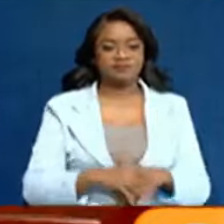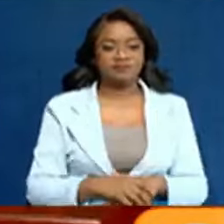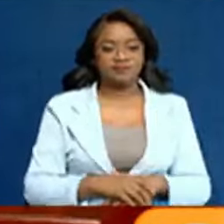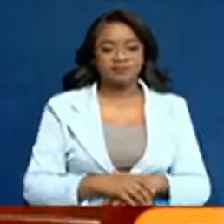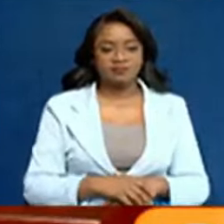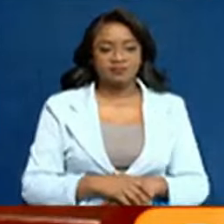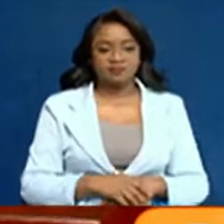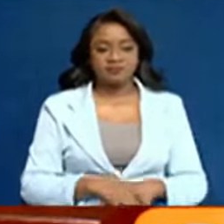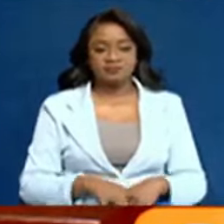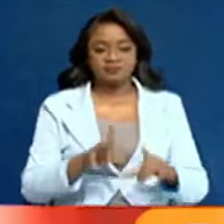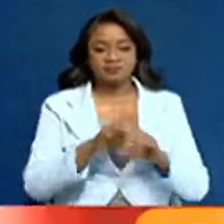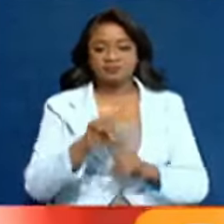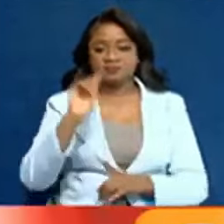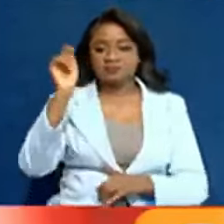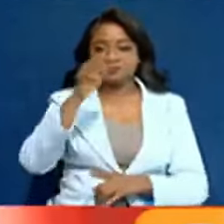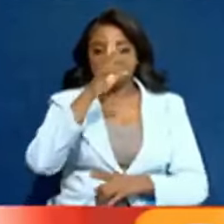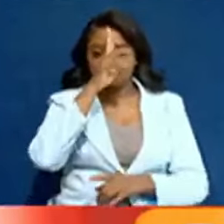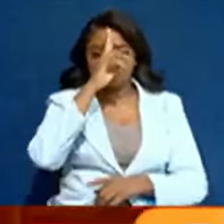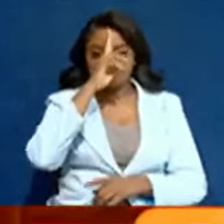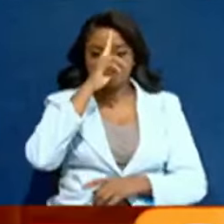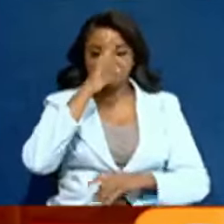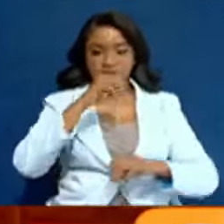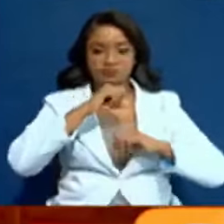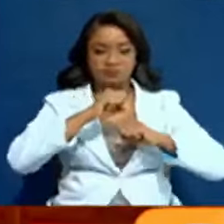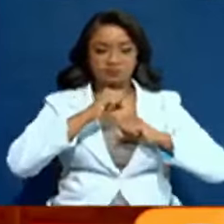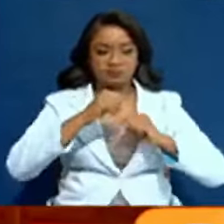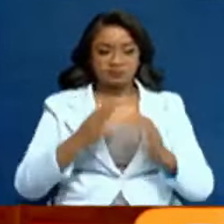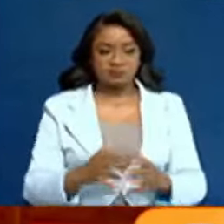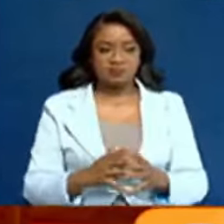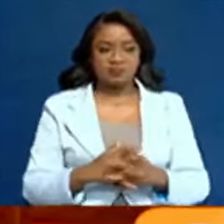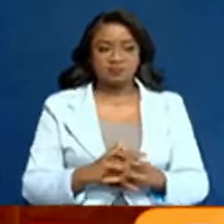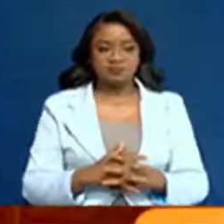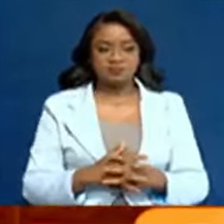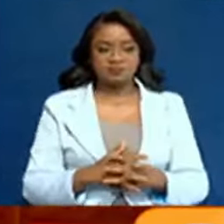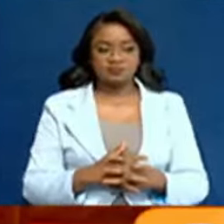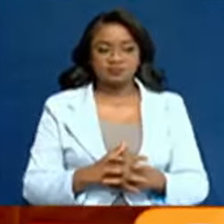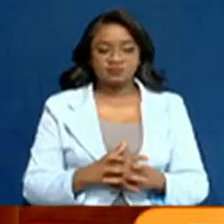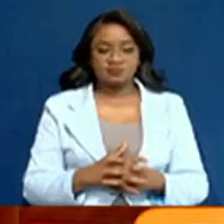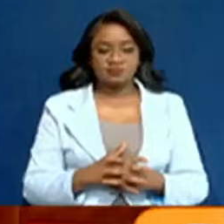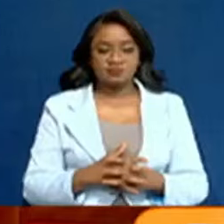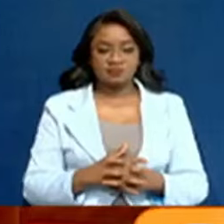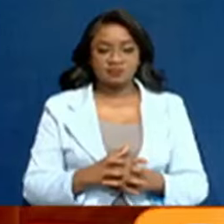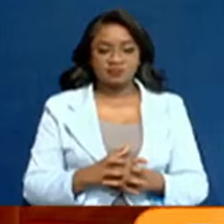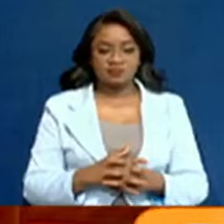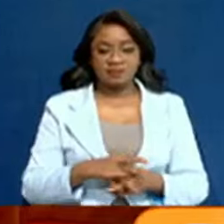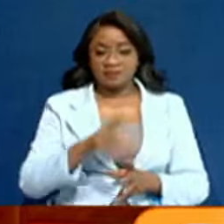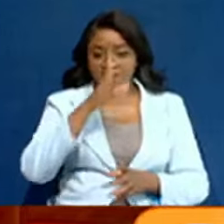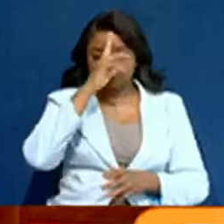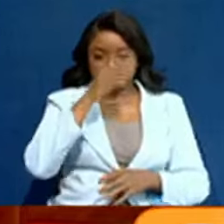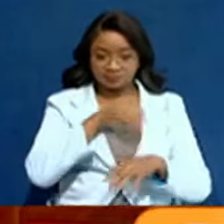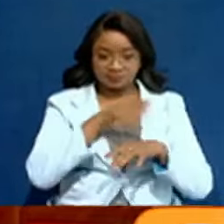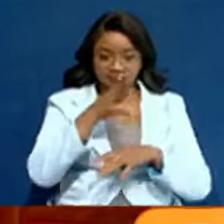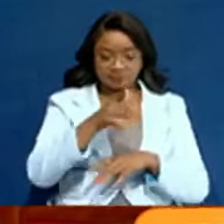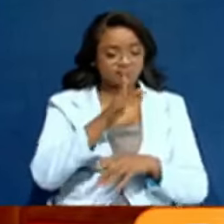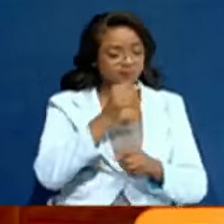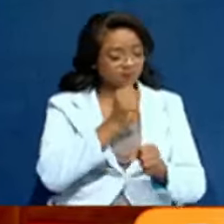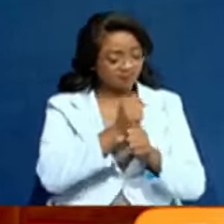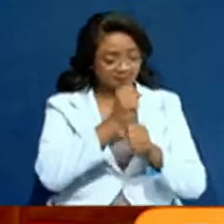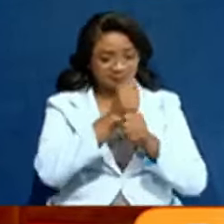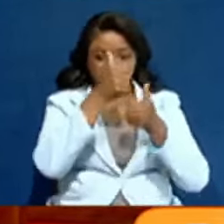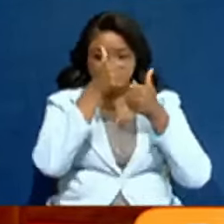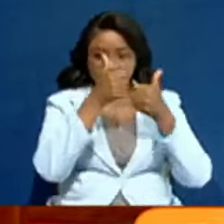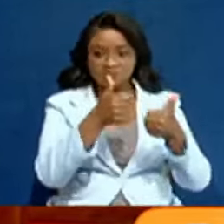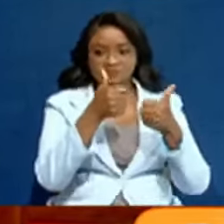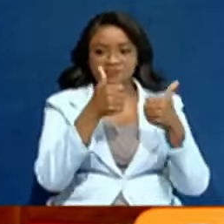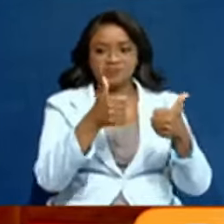of Kenyan police officers to Haiti. The officers on deployment, they are doing a very good job. They have been received